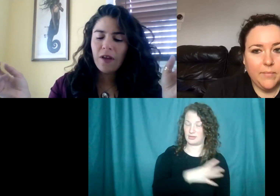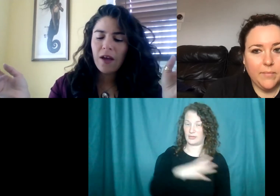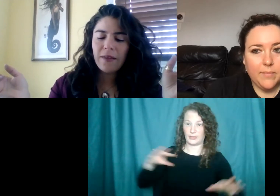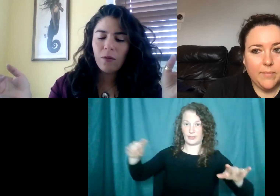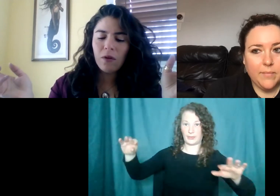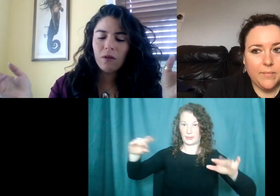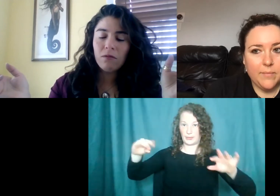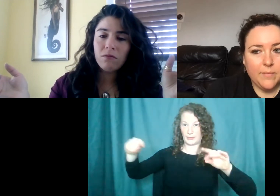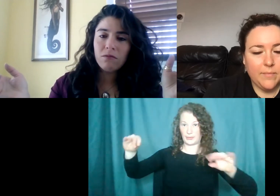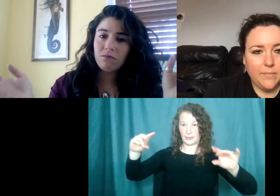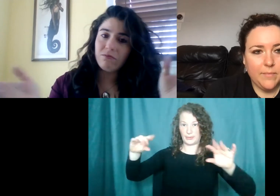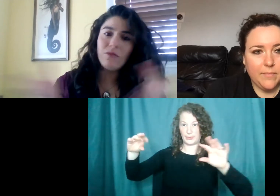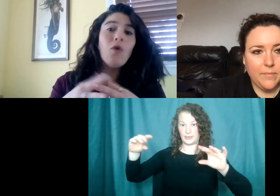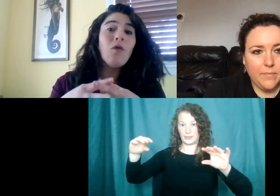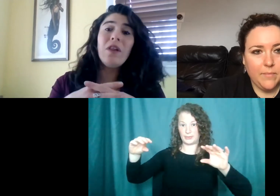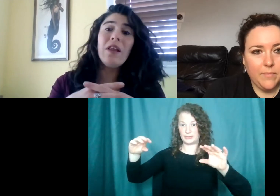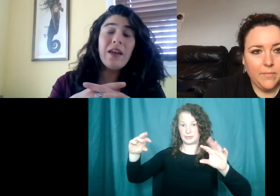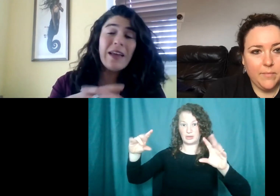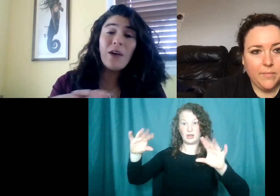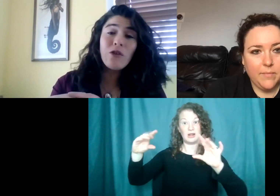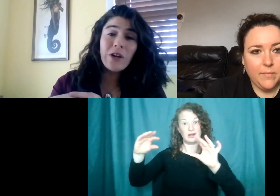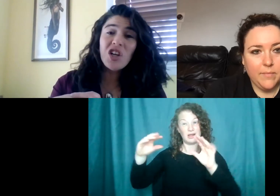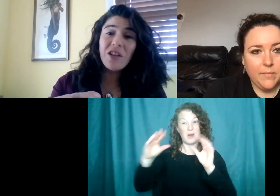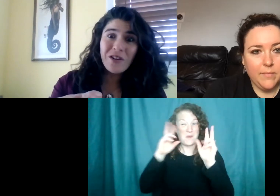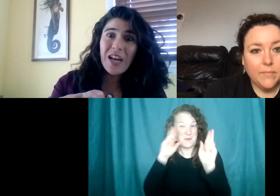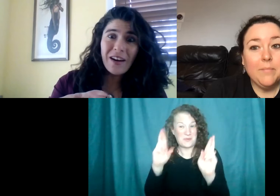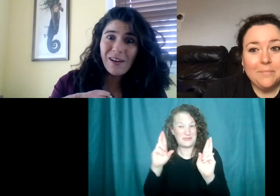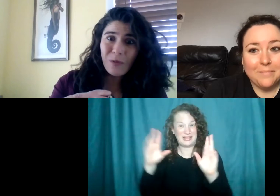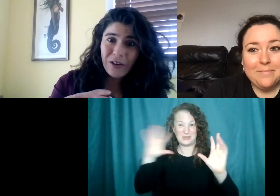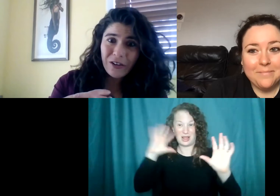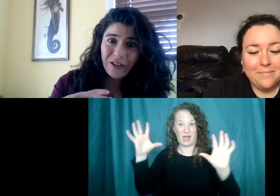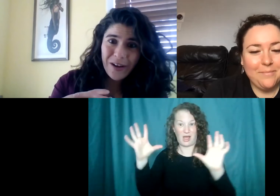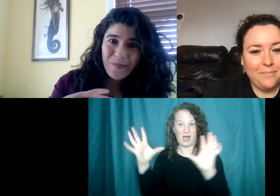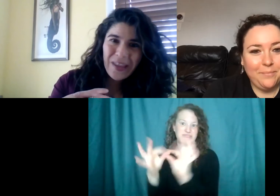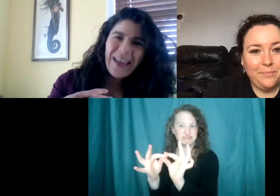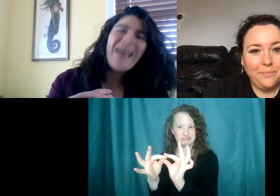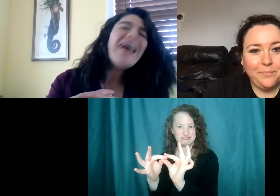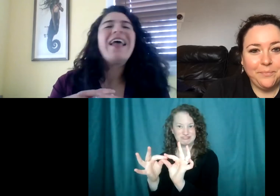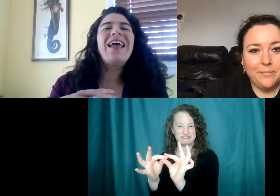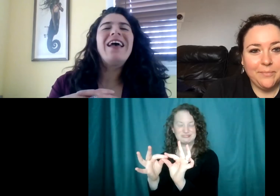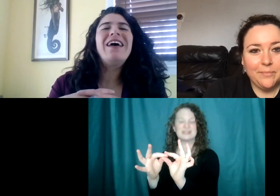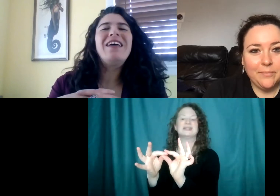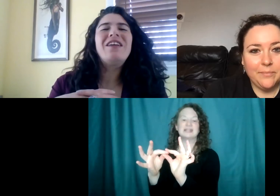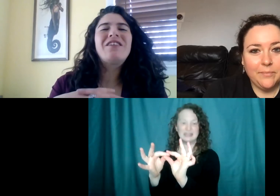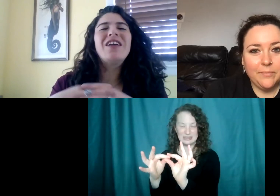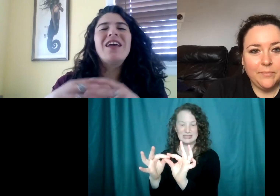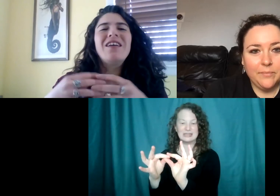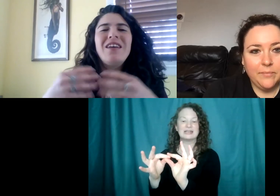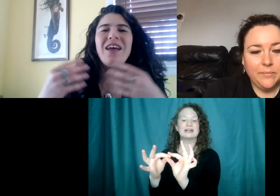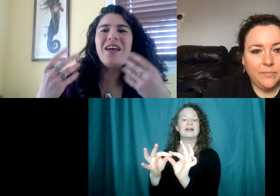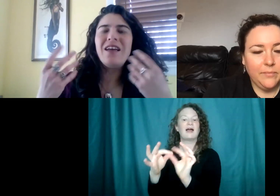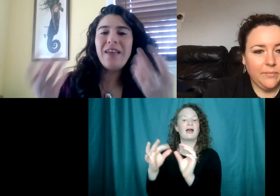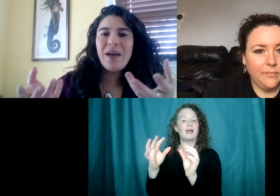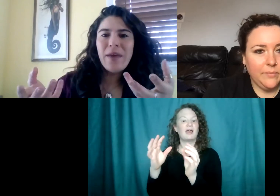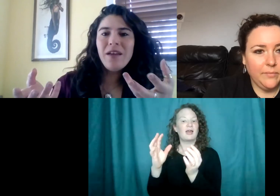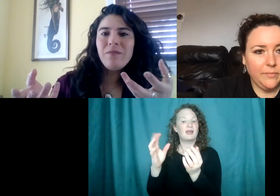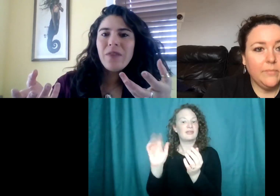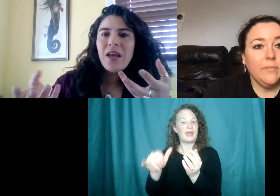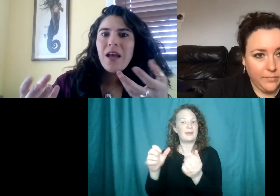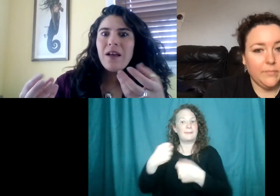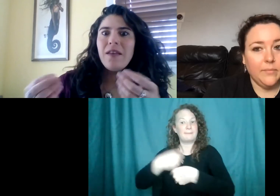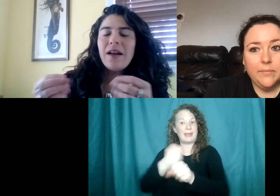spores, and they will hopefully encounter each other in our water stream and create a